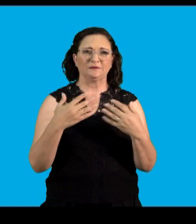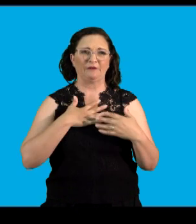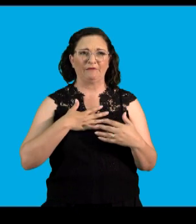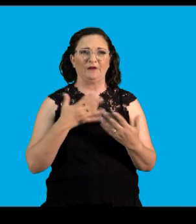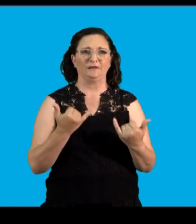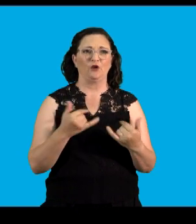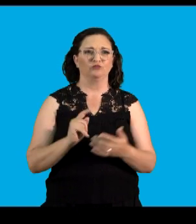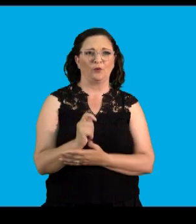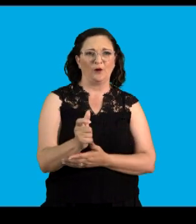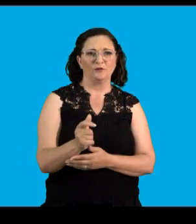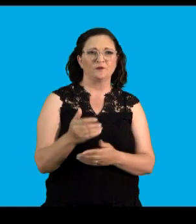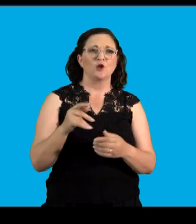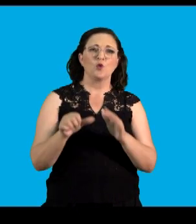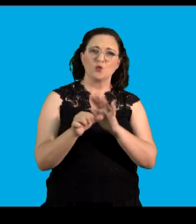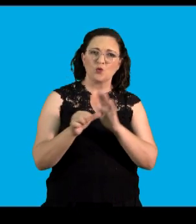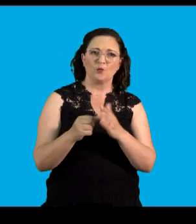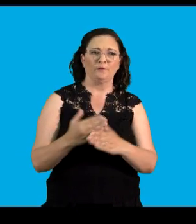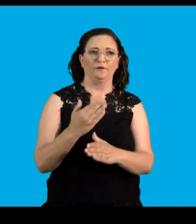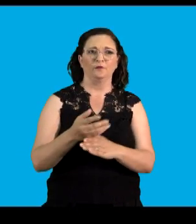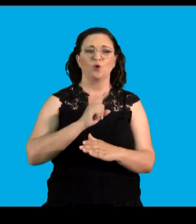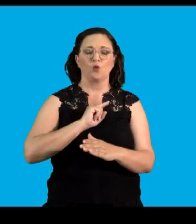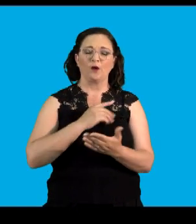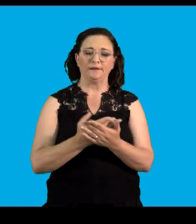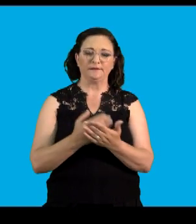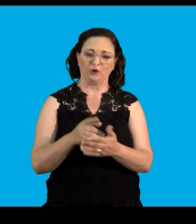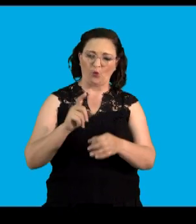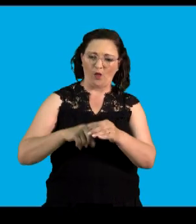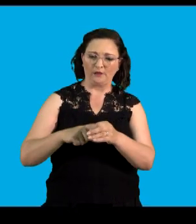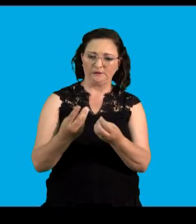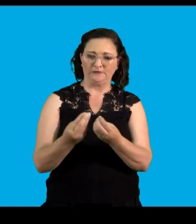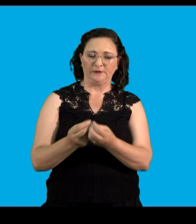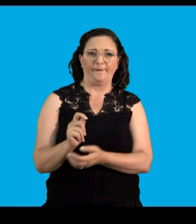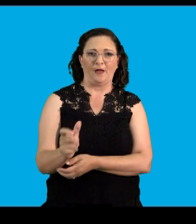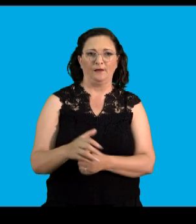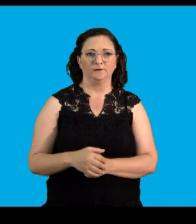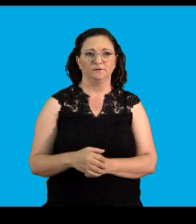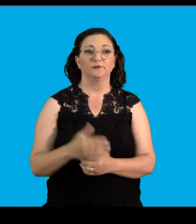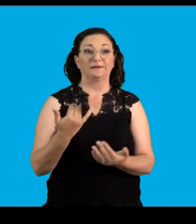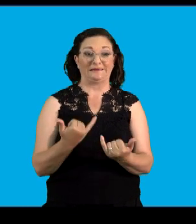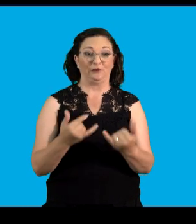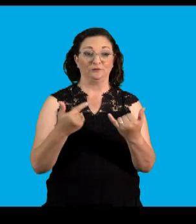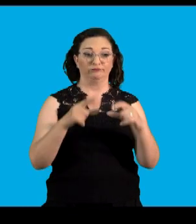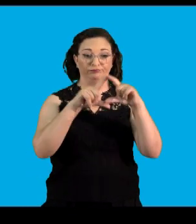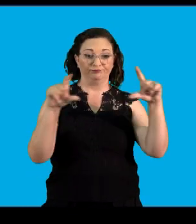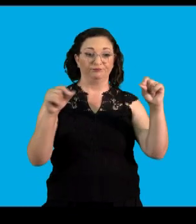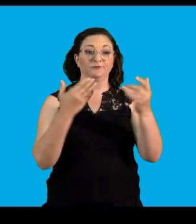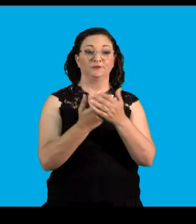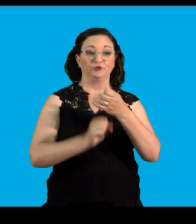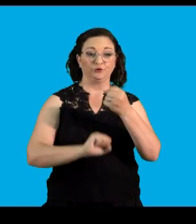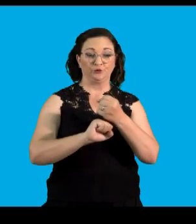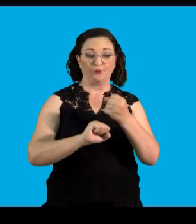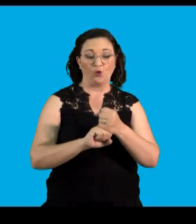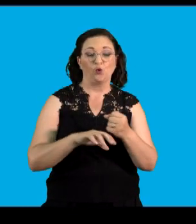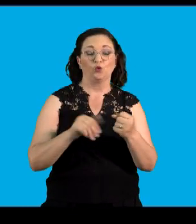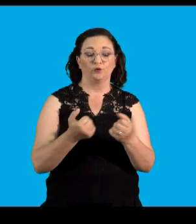purchasing function is an important function, as it is responsible for buying quality material. Support the above argument by referring to the